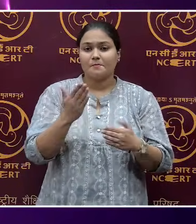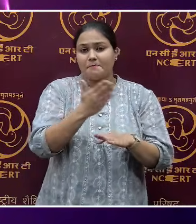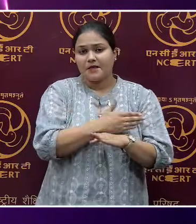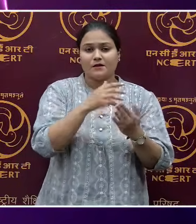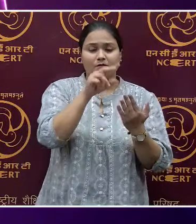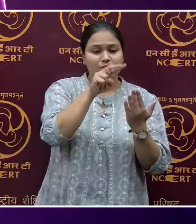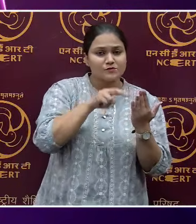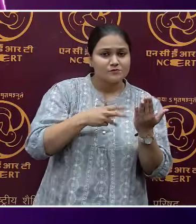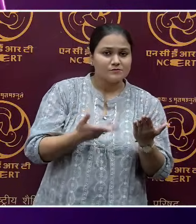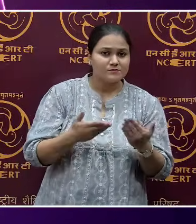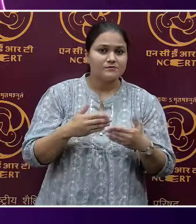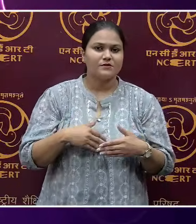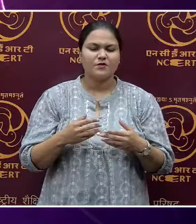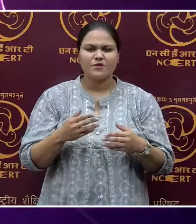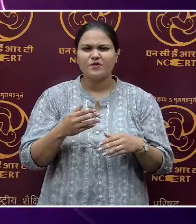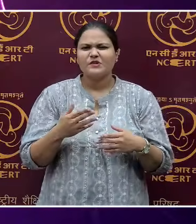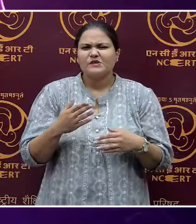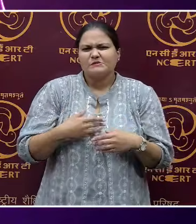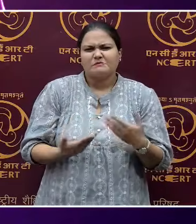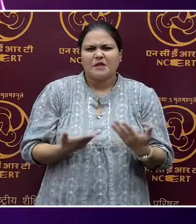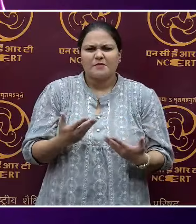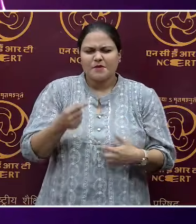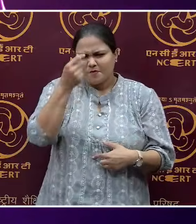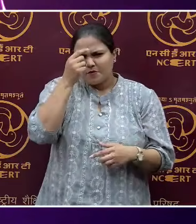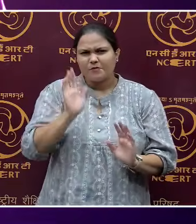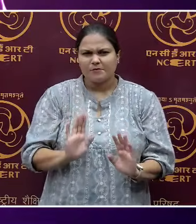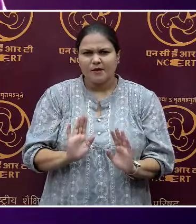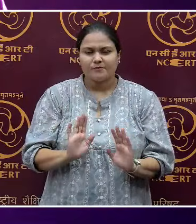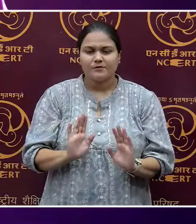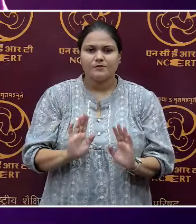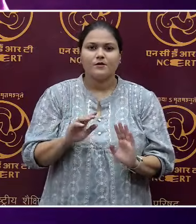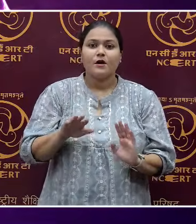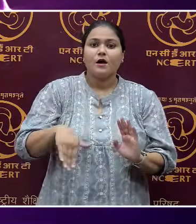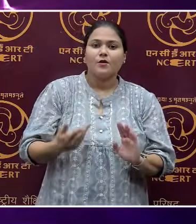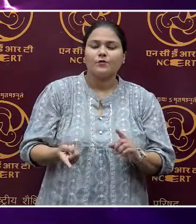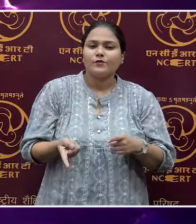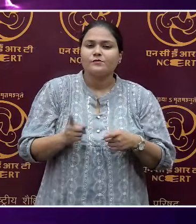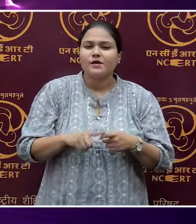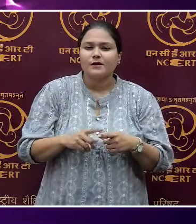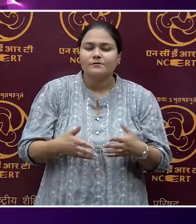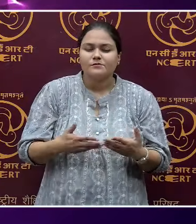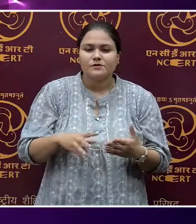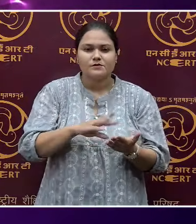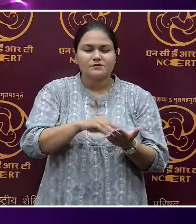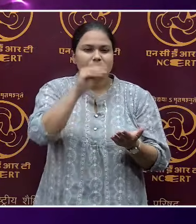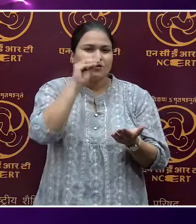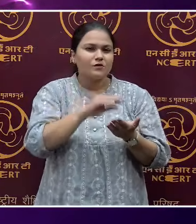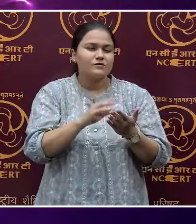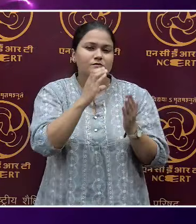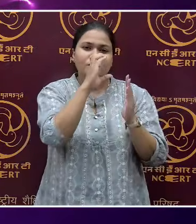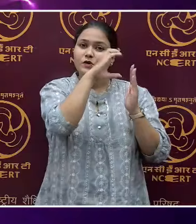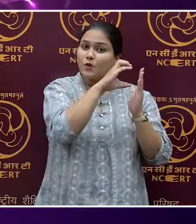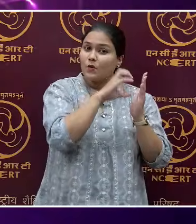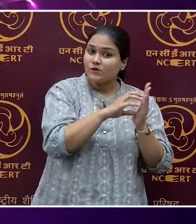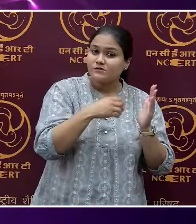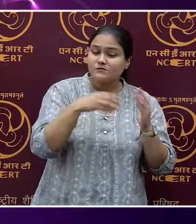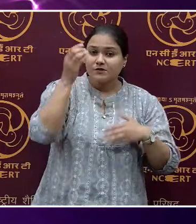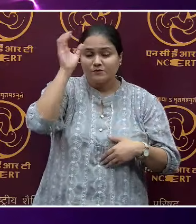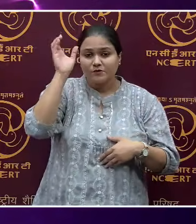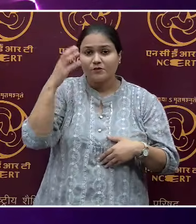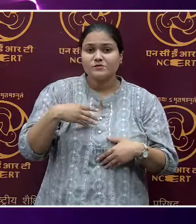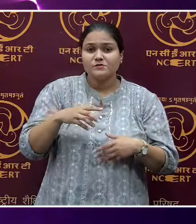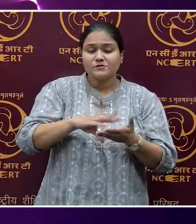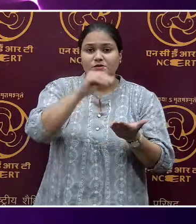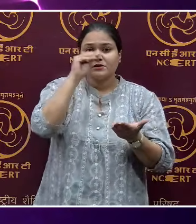in the class and facing some issues. How we can actually learn about the concept of odd or even numbers when it comes to computer sciences